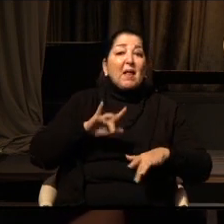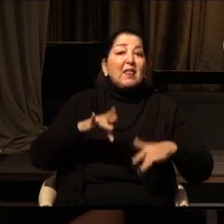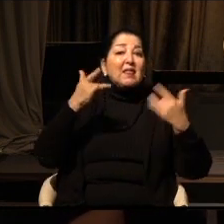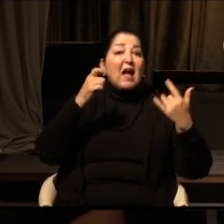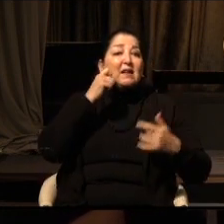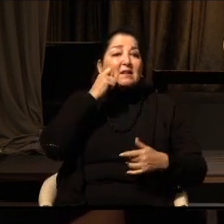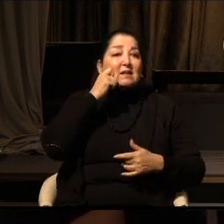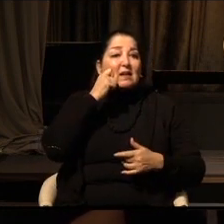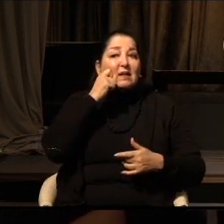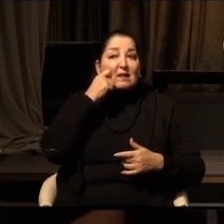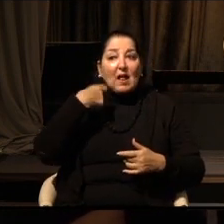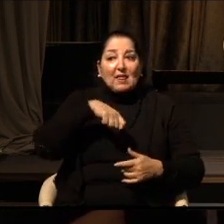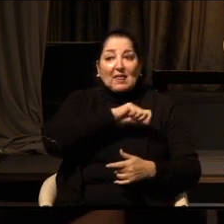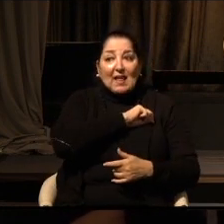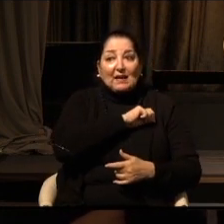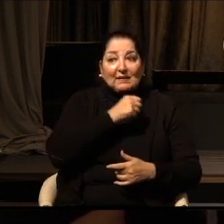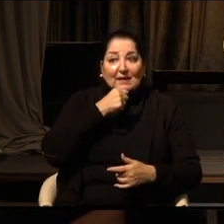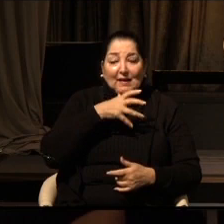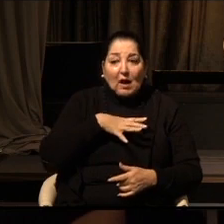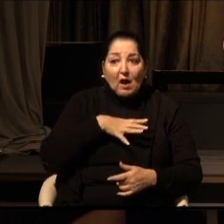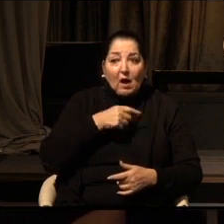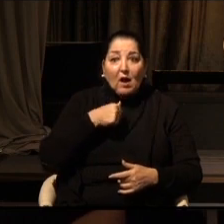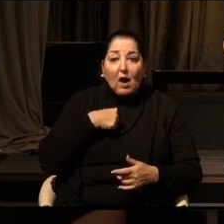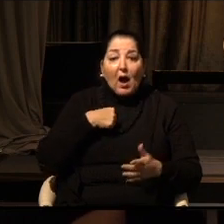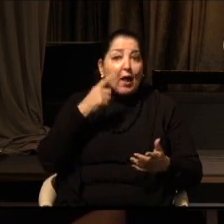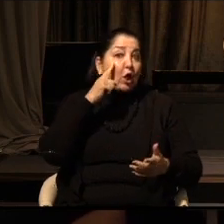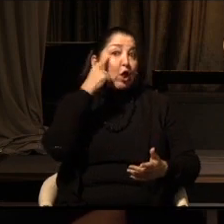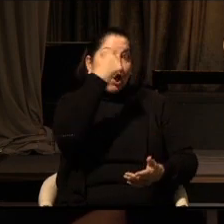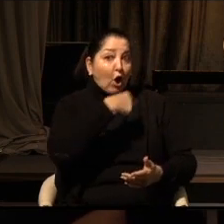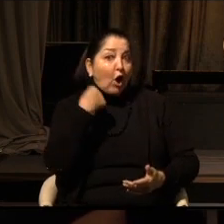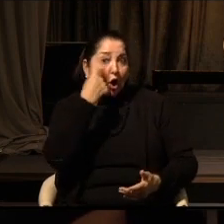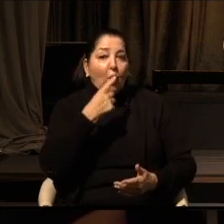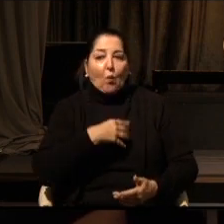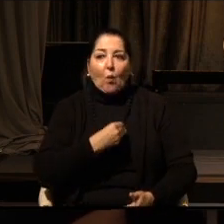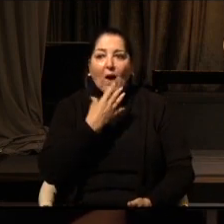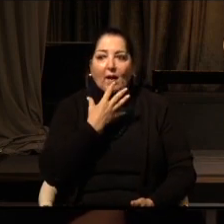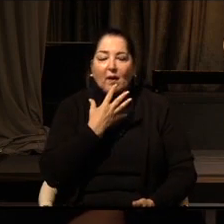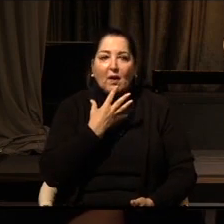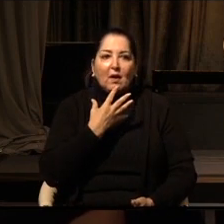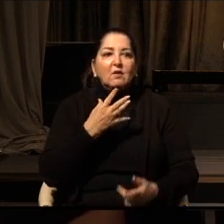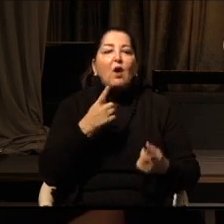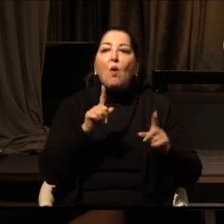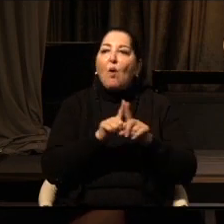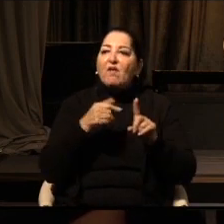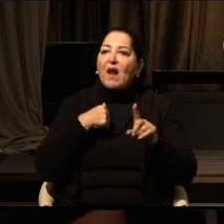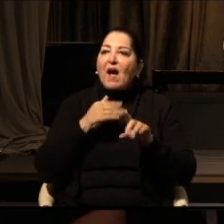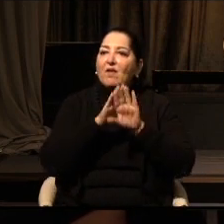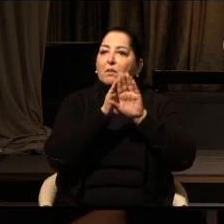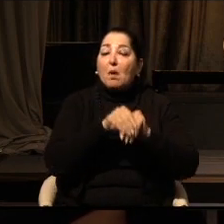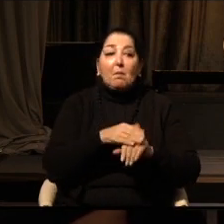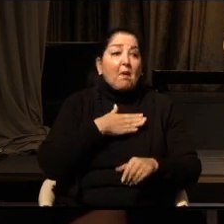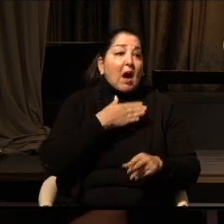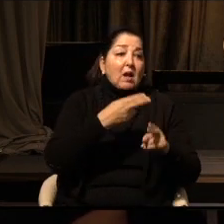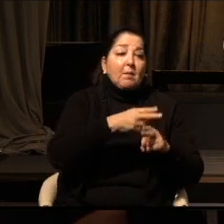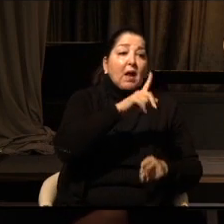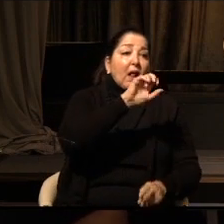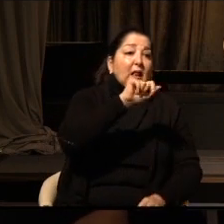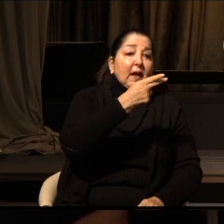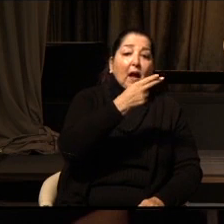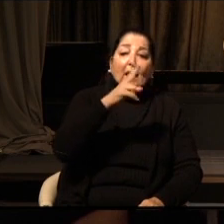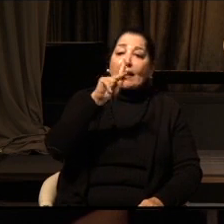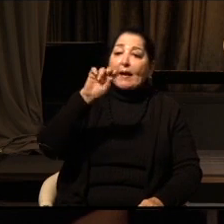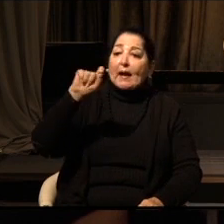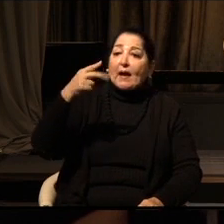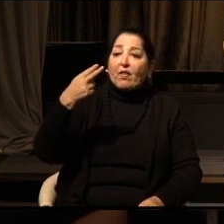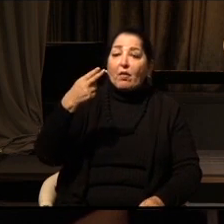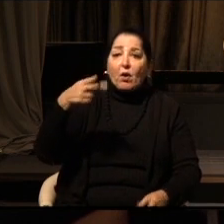Latina, so I do present white, and so I often have this imposter syndrome. My name is Leah Keith. You don't know by my name, you know, where